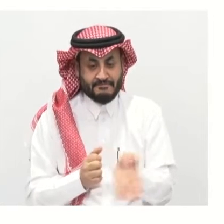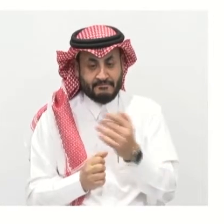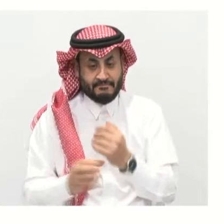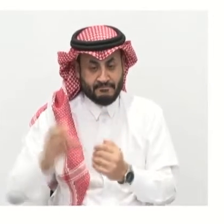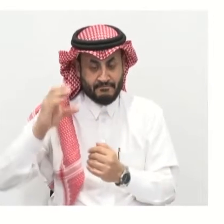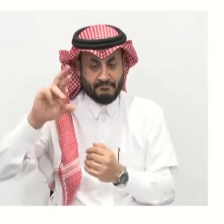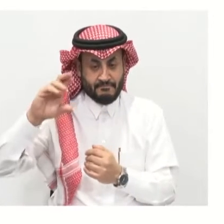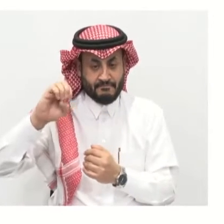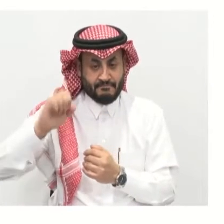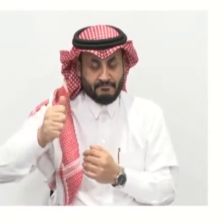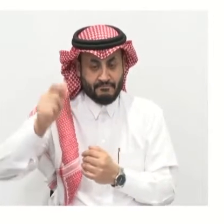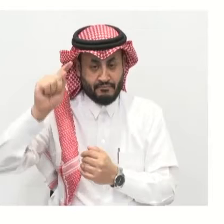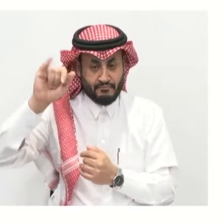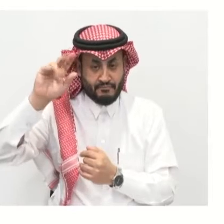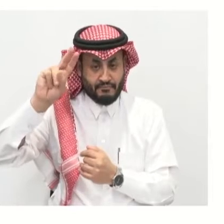Creative.